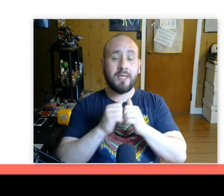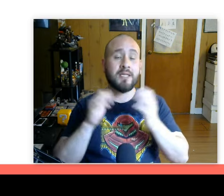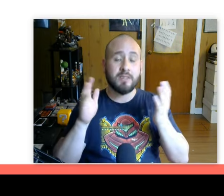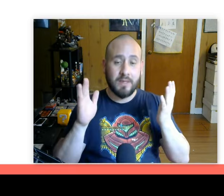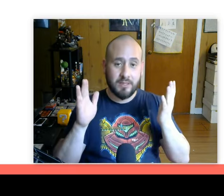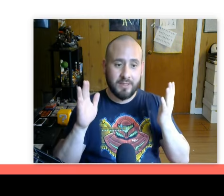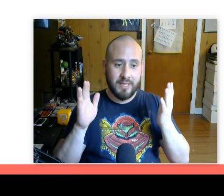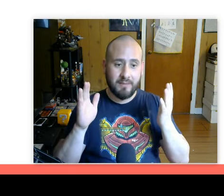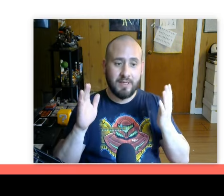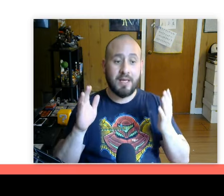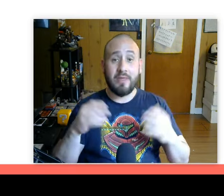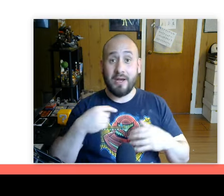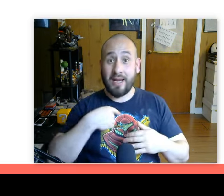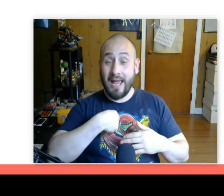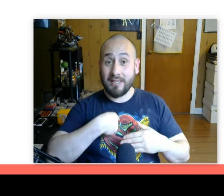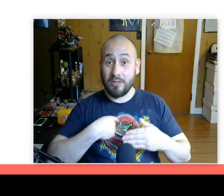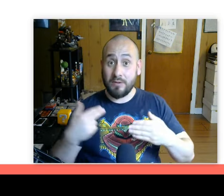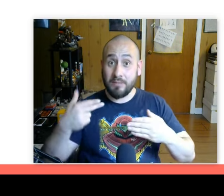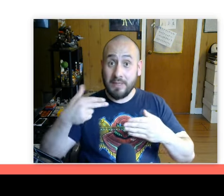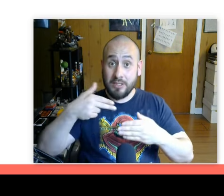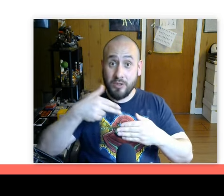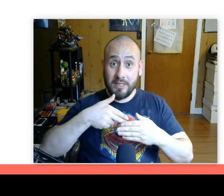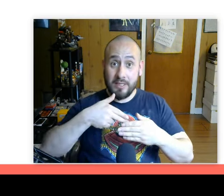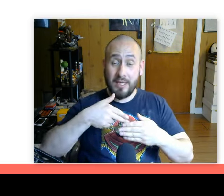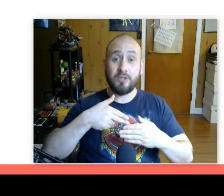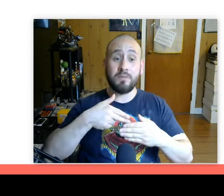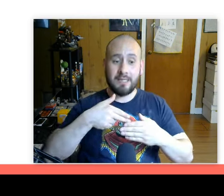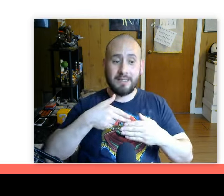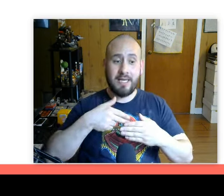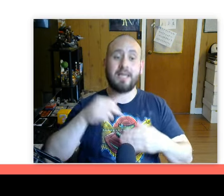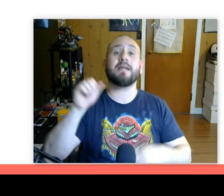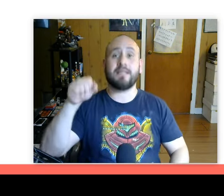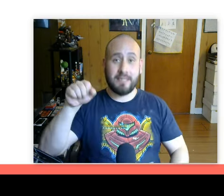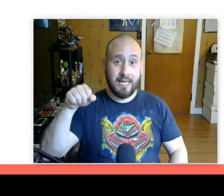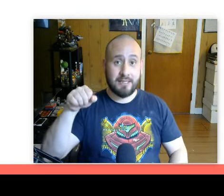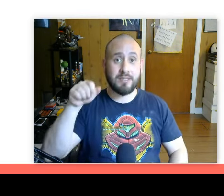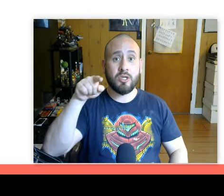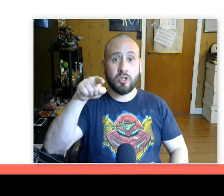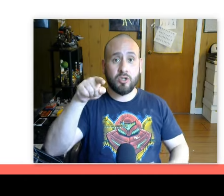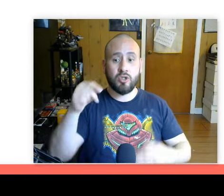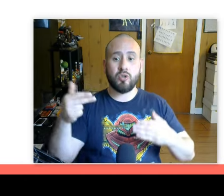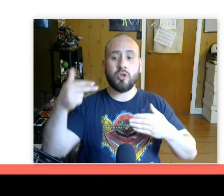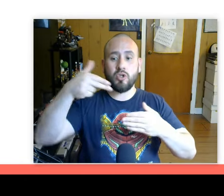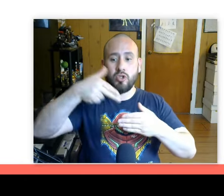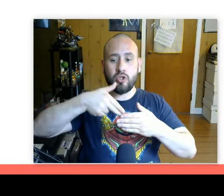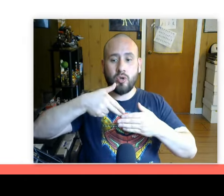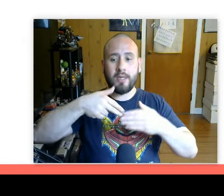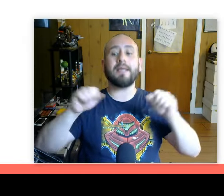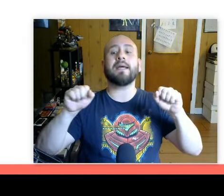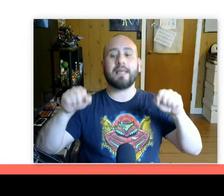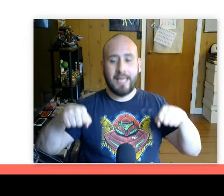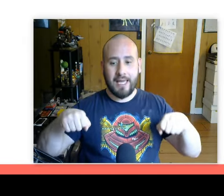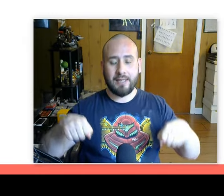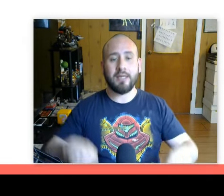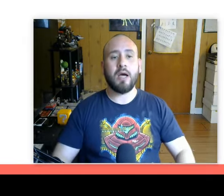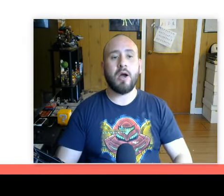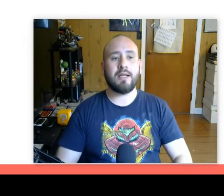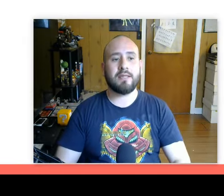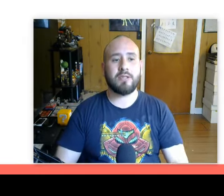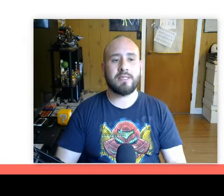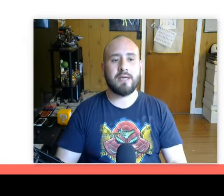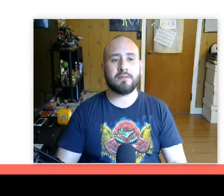with, spell someone's name. And then I'm going to ask you, me join, and you must say, yes, you join can.